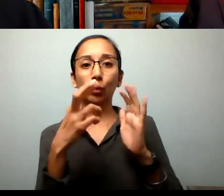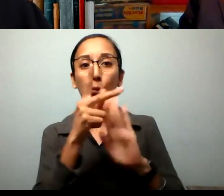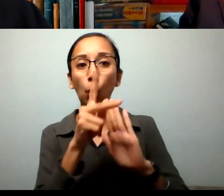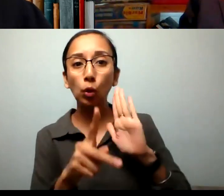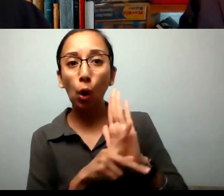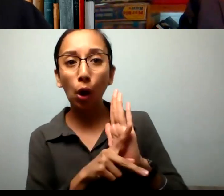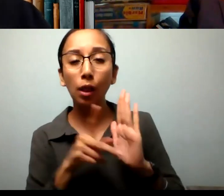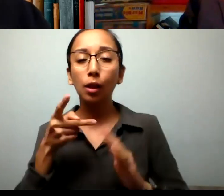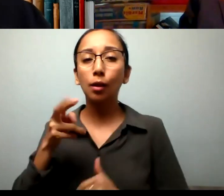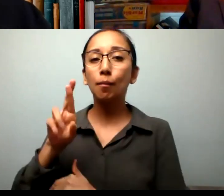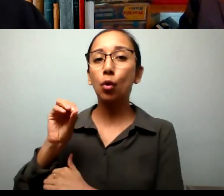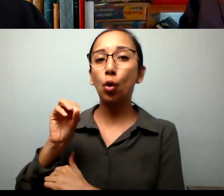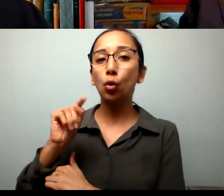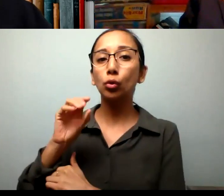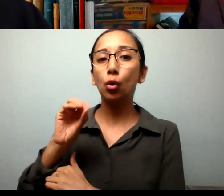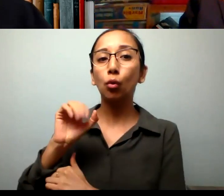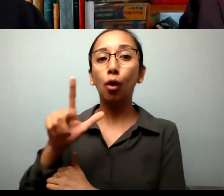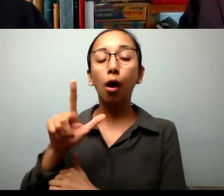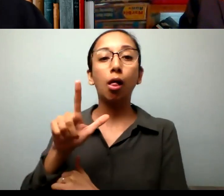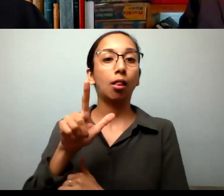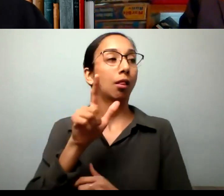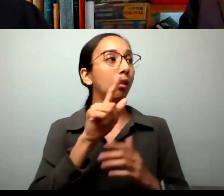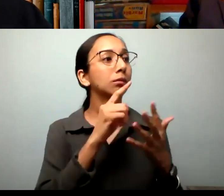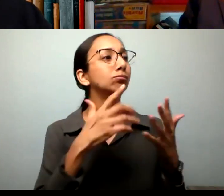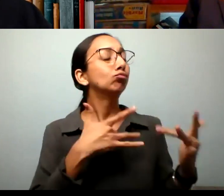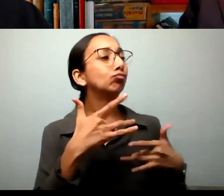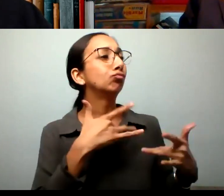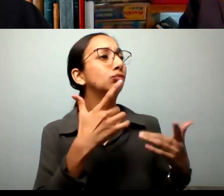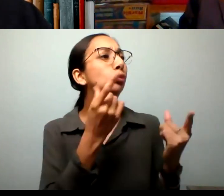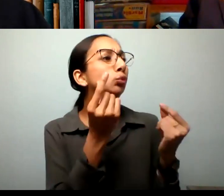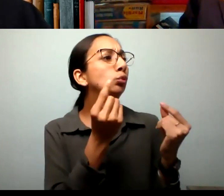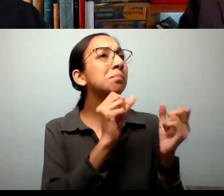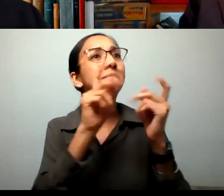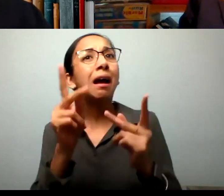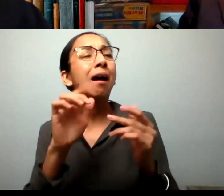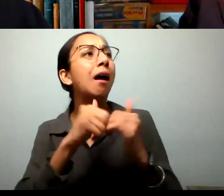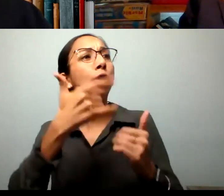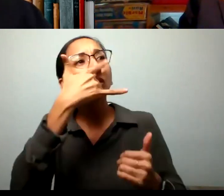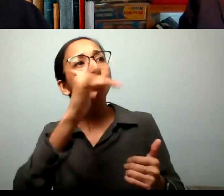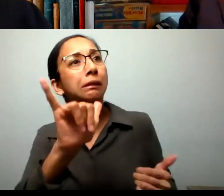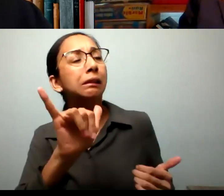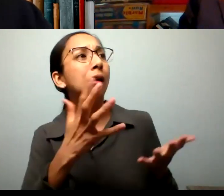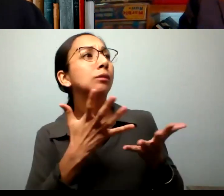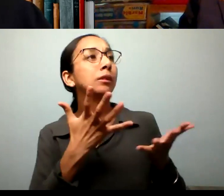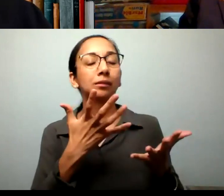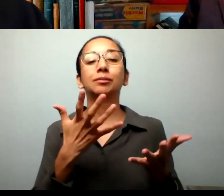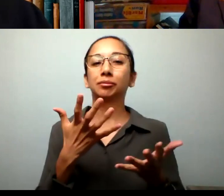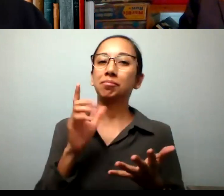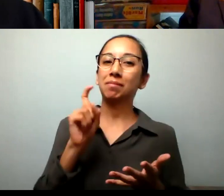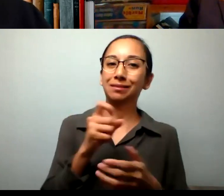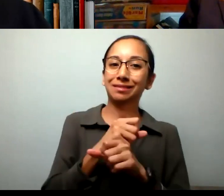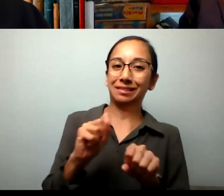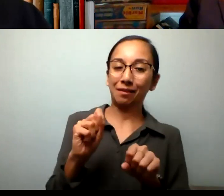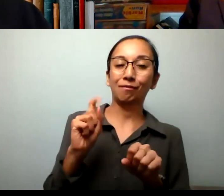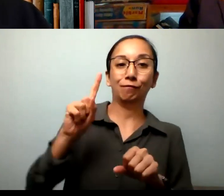protocols that will be guiding us when we decide that it is safe for our children and employees to begin returning